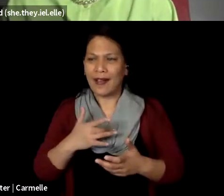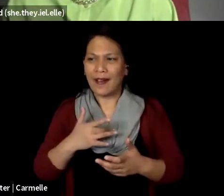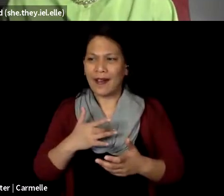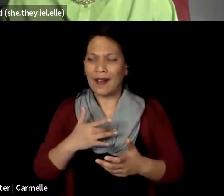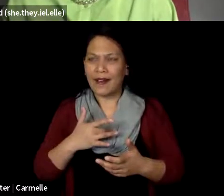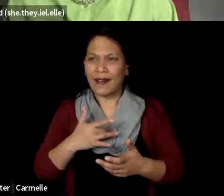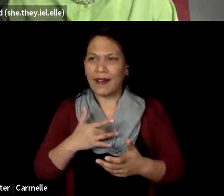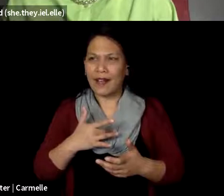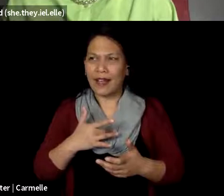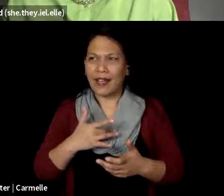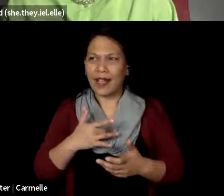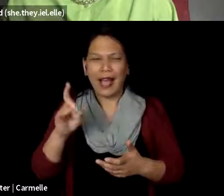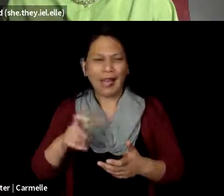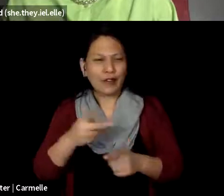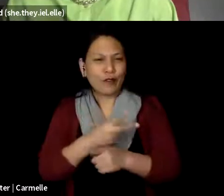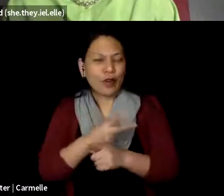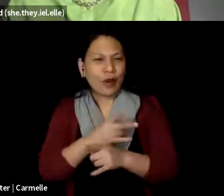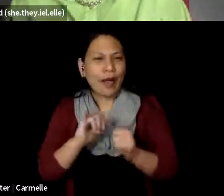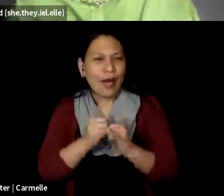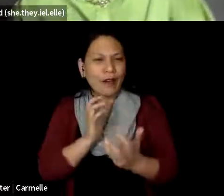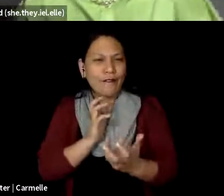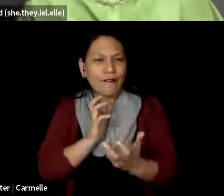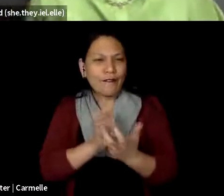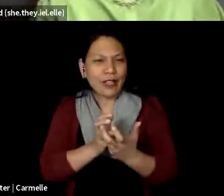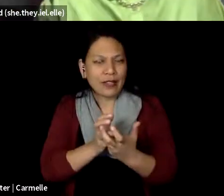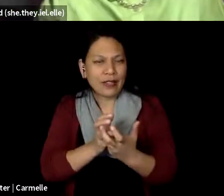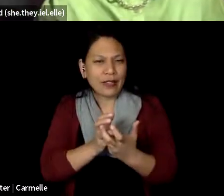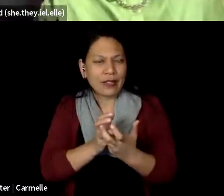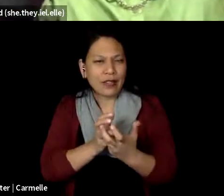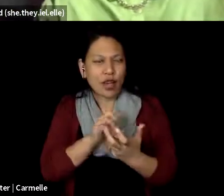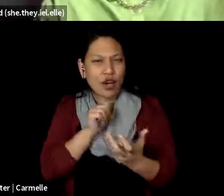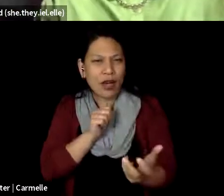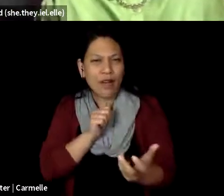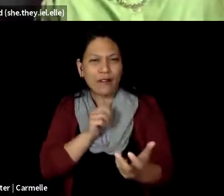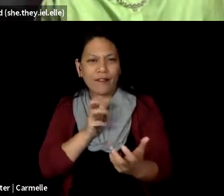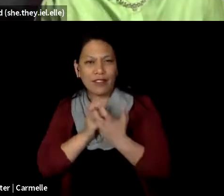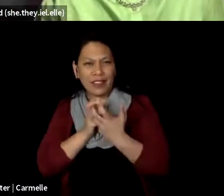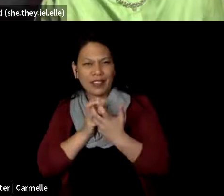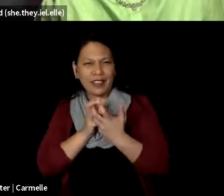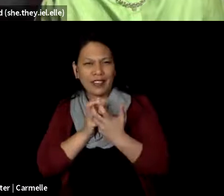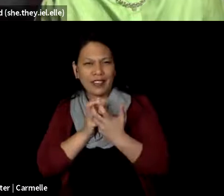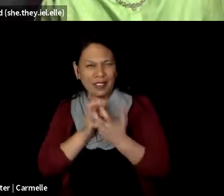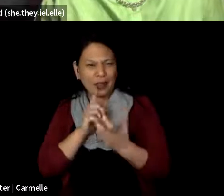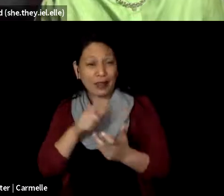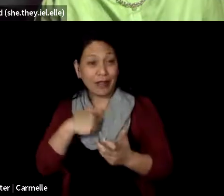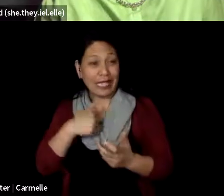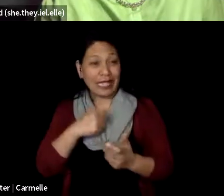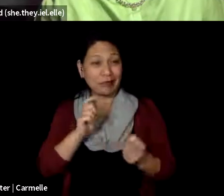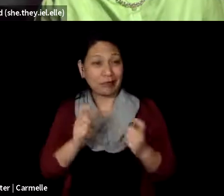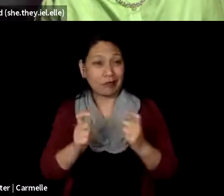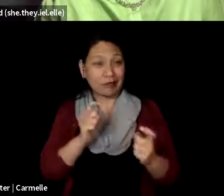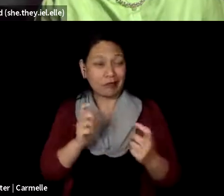I had to find a way to fit into it rather than working against that and building my own world.